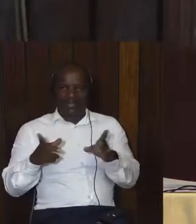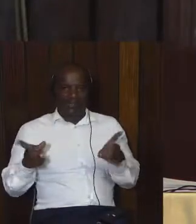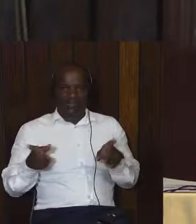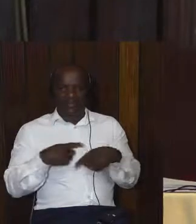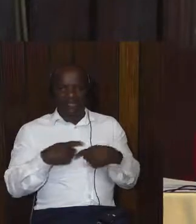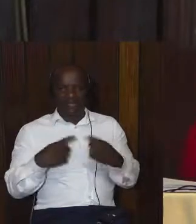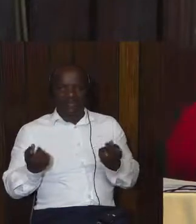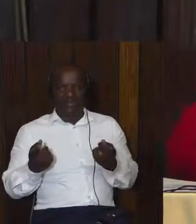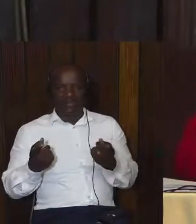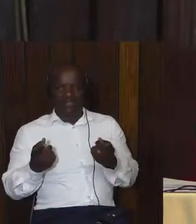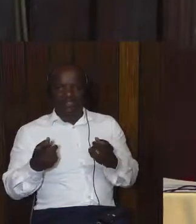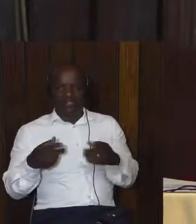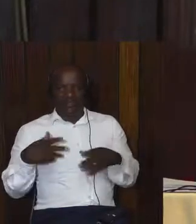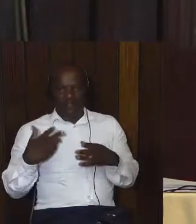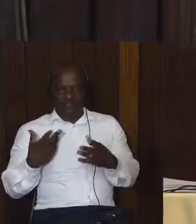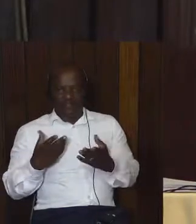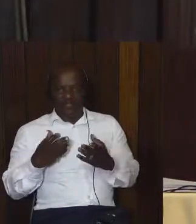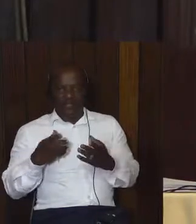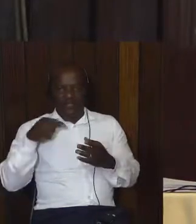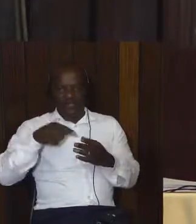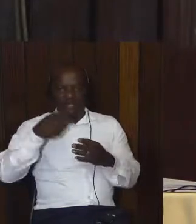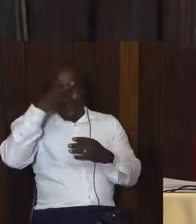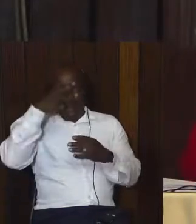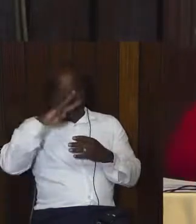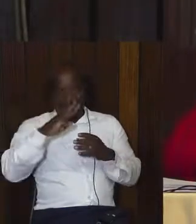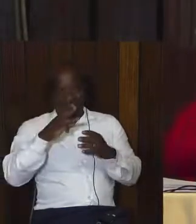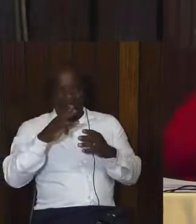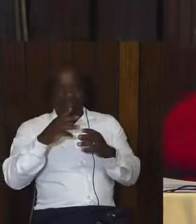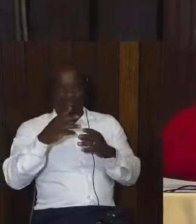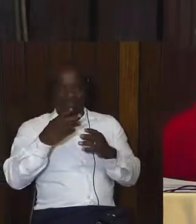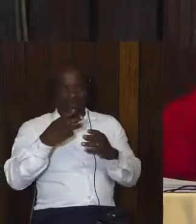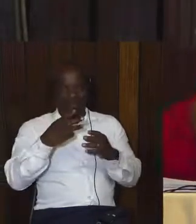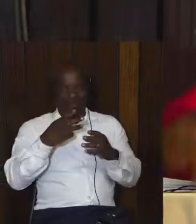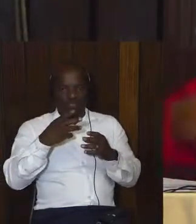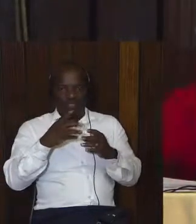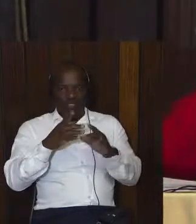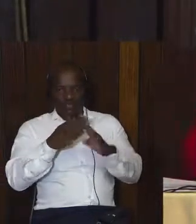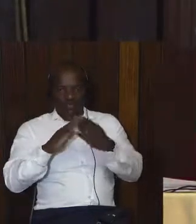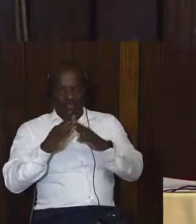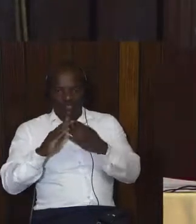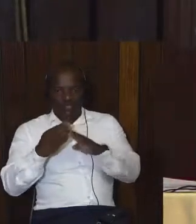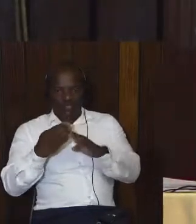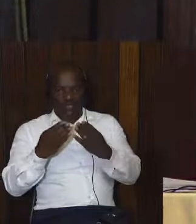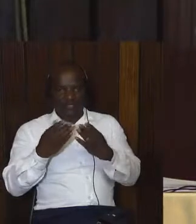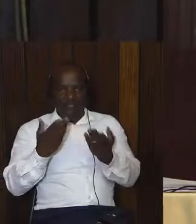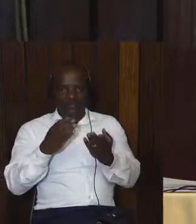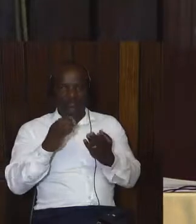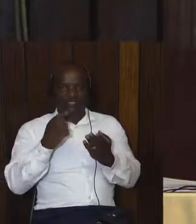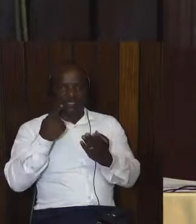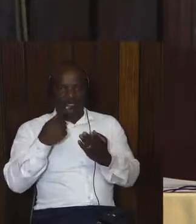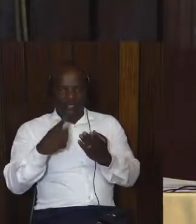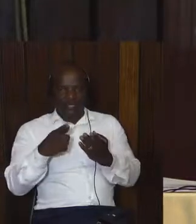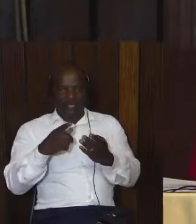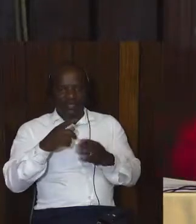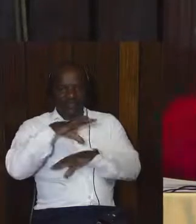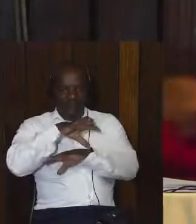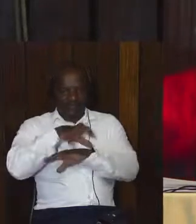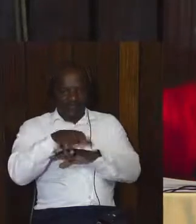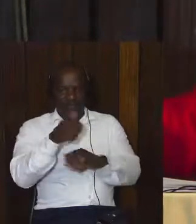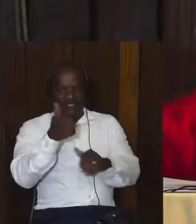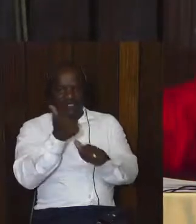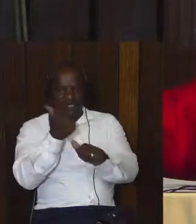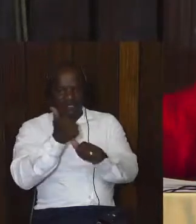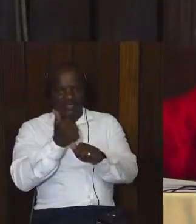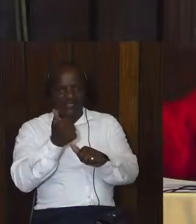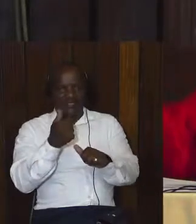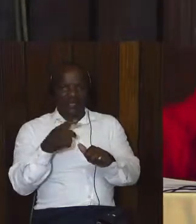We expect City of Tshwane to use their unlimited funds to to assist us as a province. Yet we